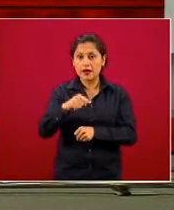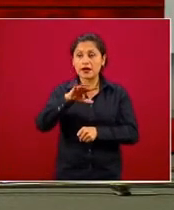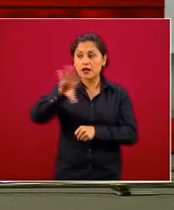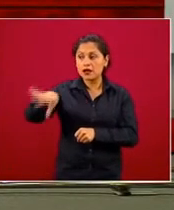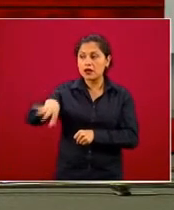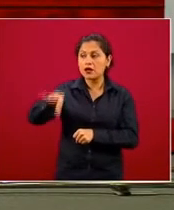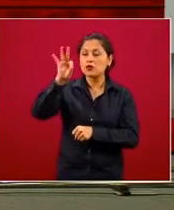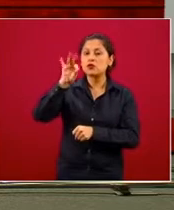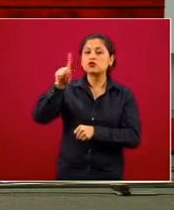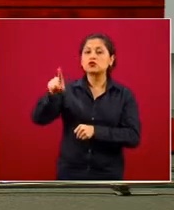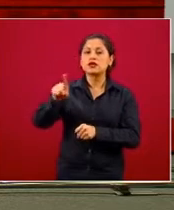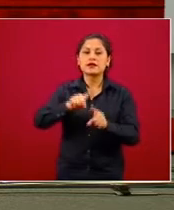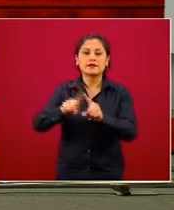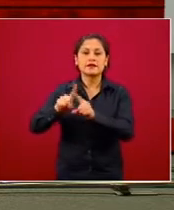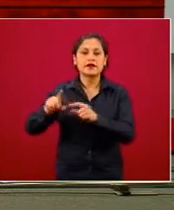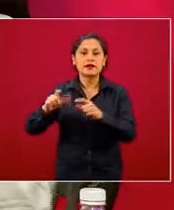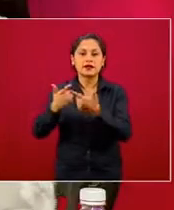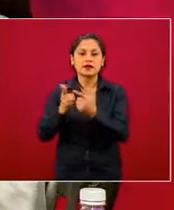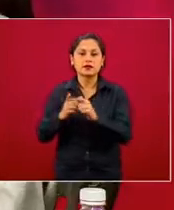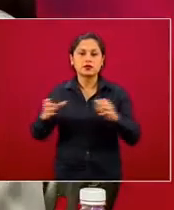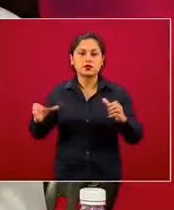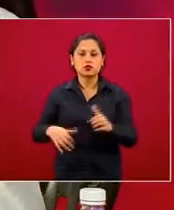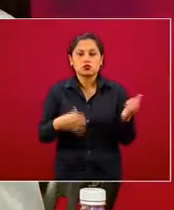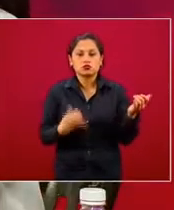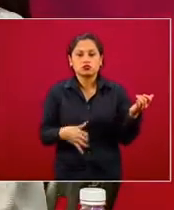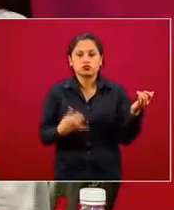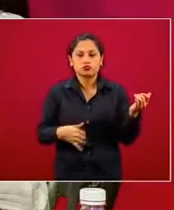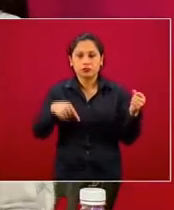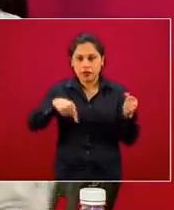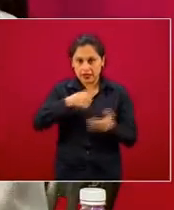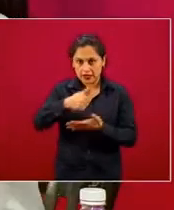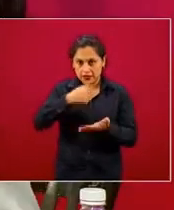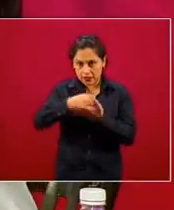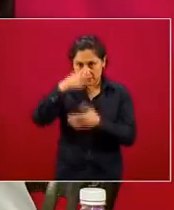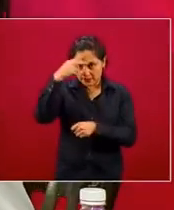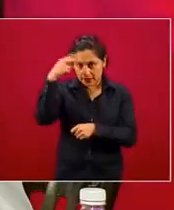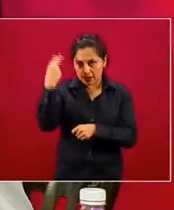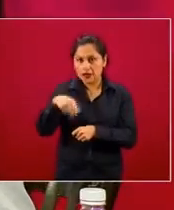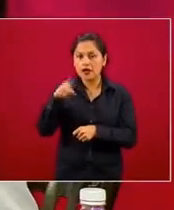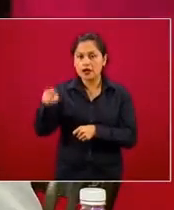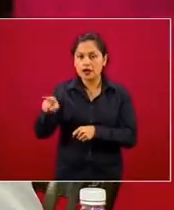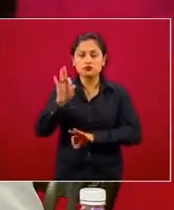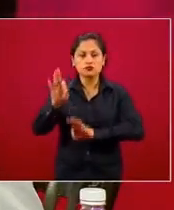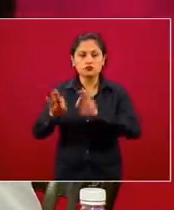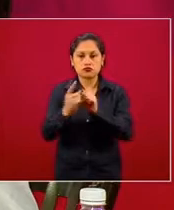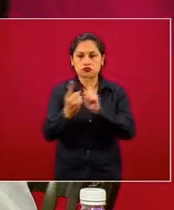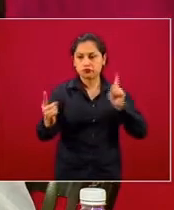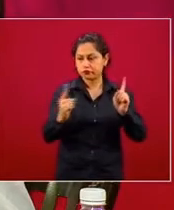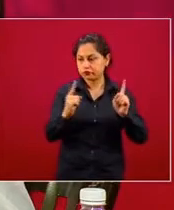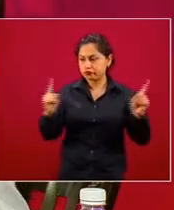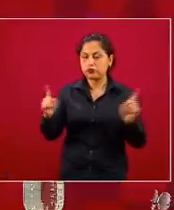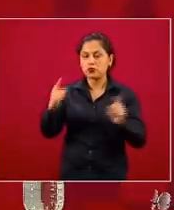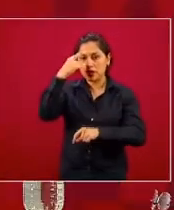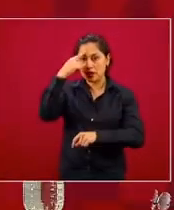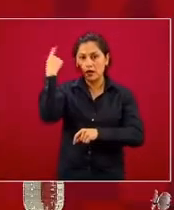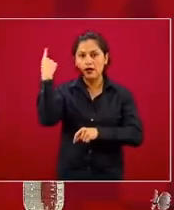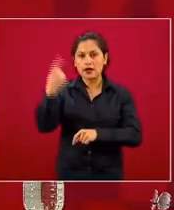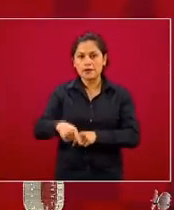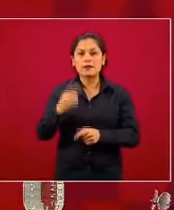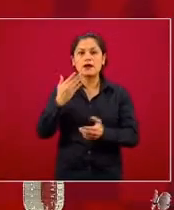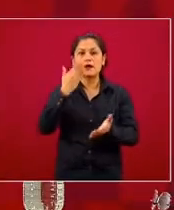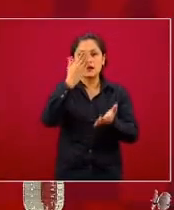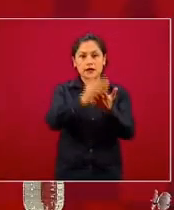been employing them. We did some videos, with your health distance and why not, so that they can serenade throughout the